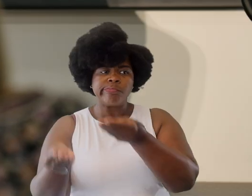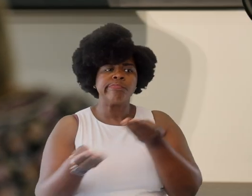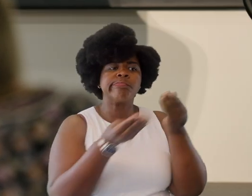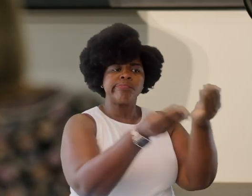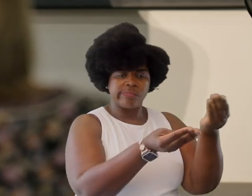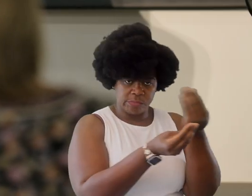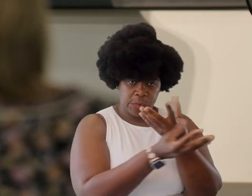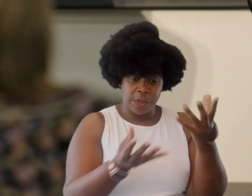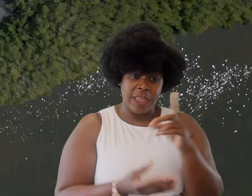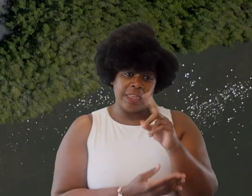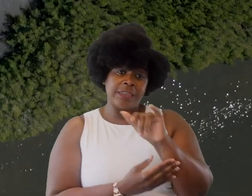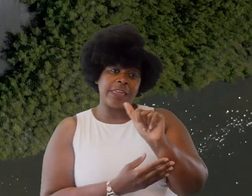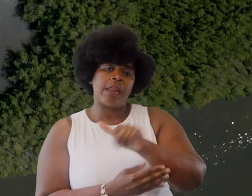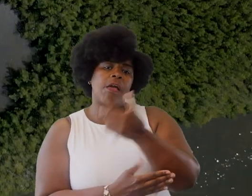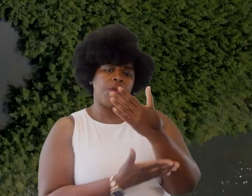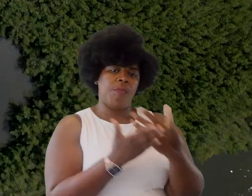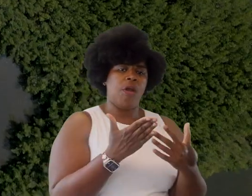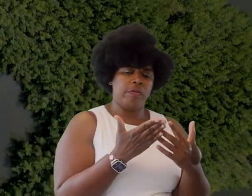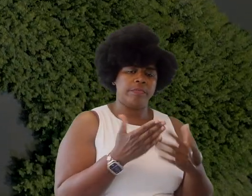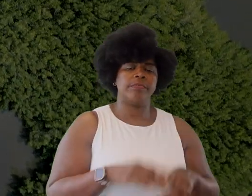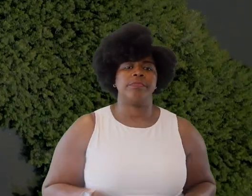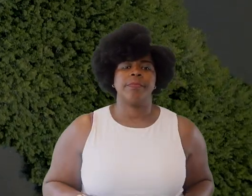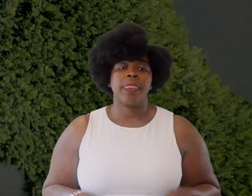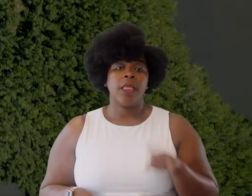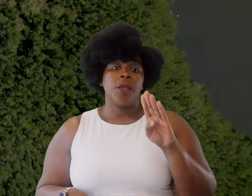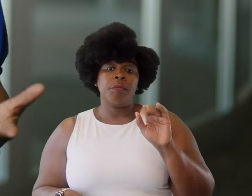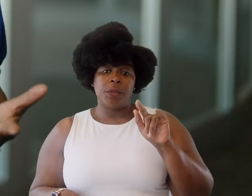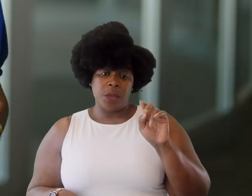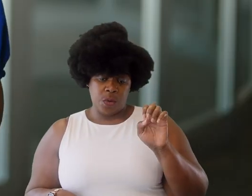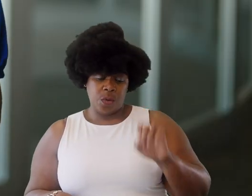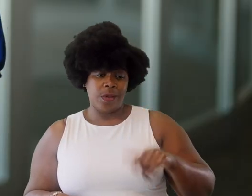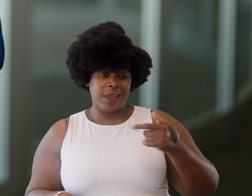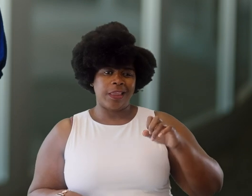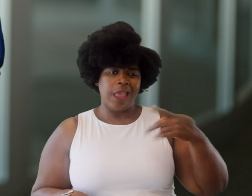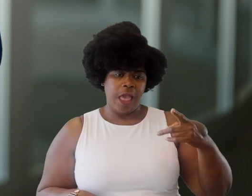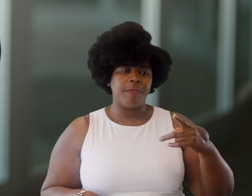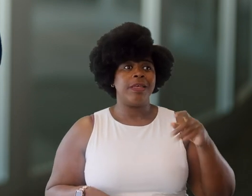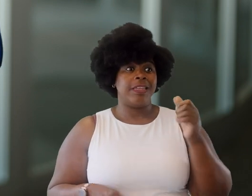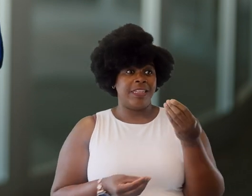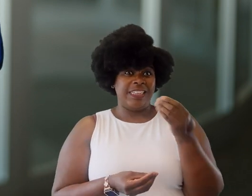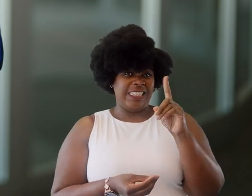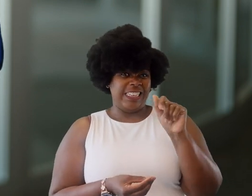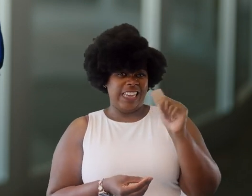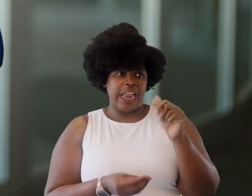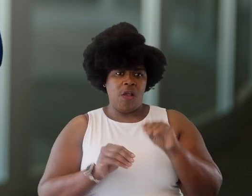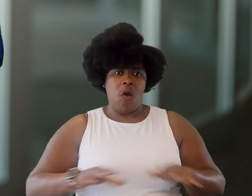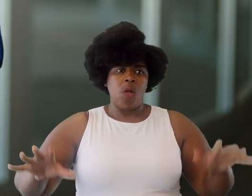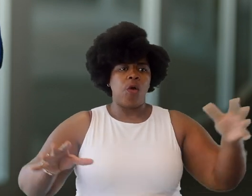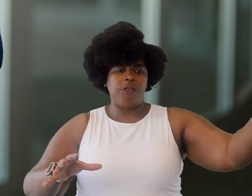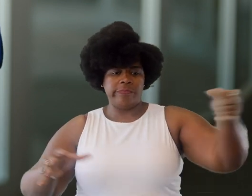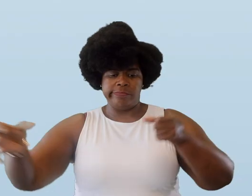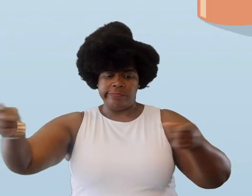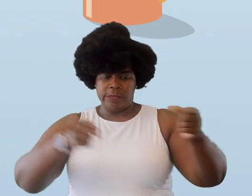about how to tell the stories. Data is another piece of the puzzle. BlueGAP collects data that's currently scattered across